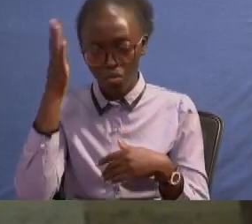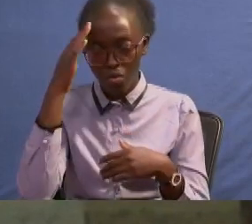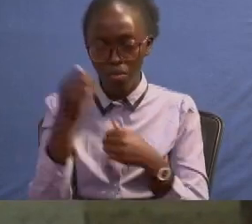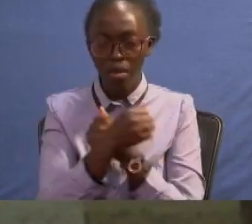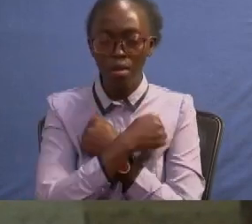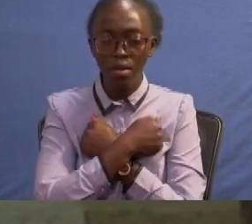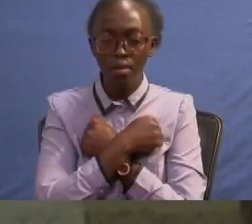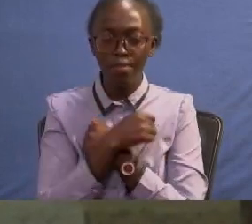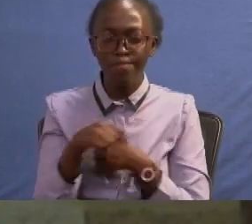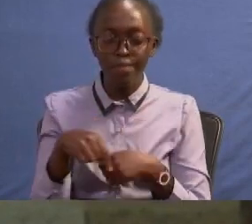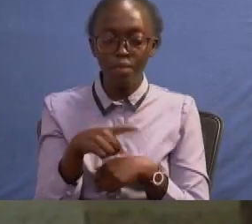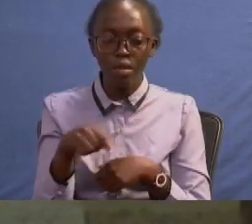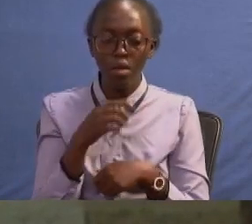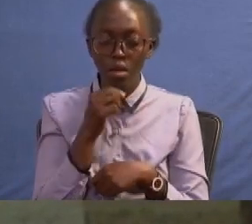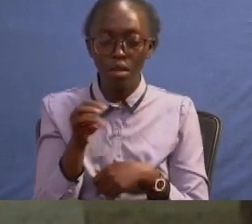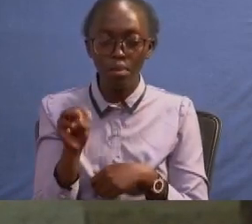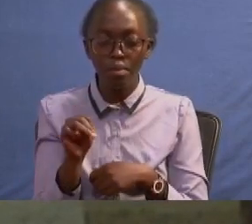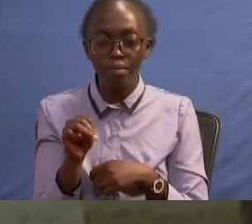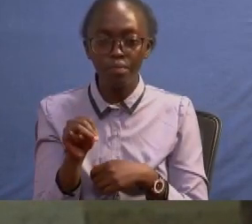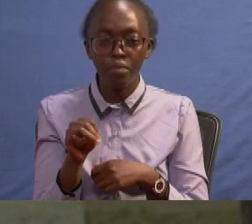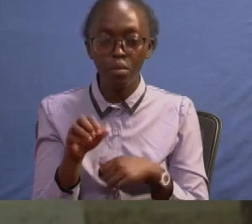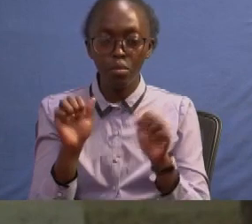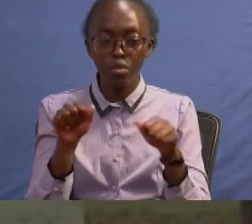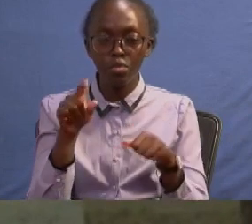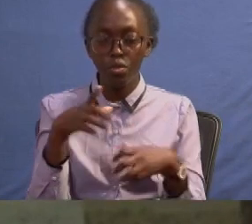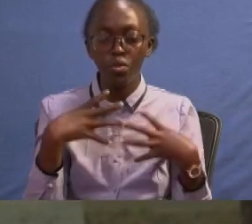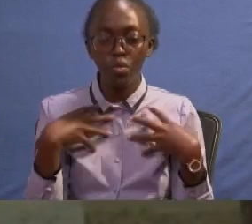you love him, and you will heal